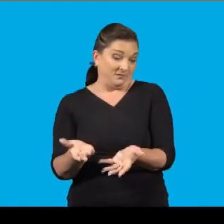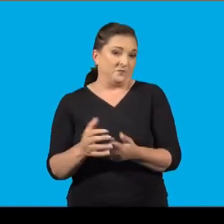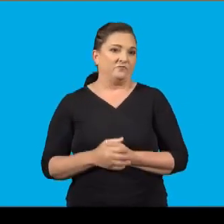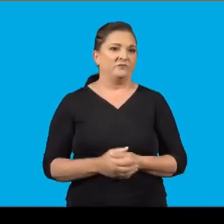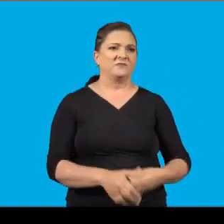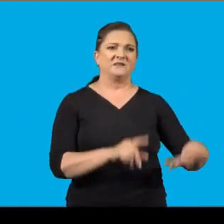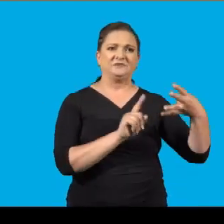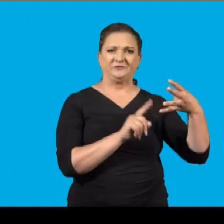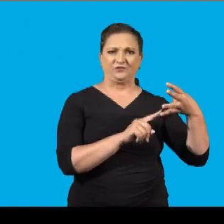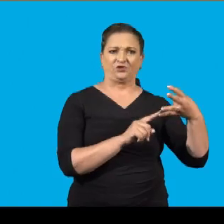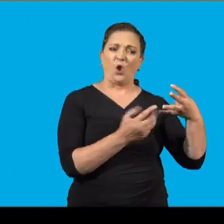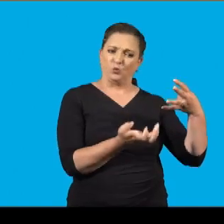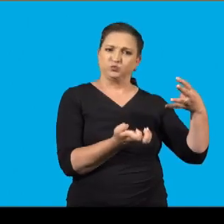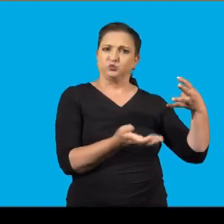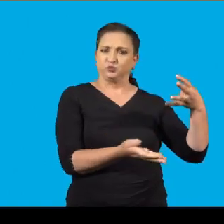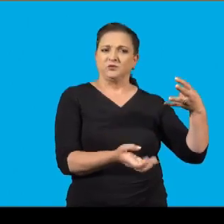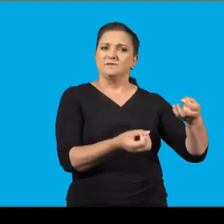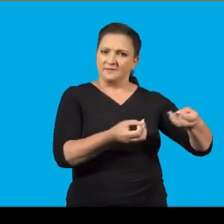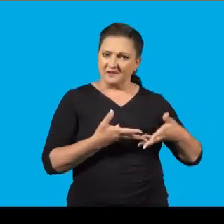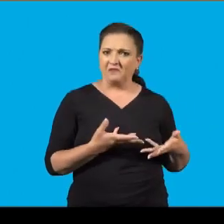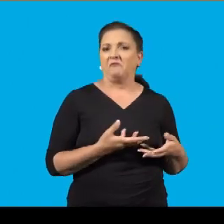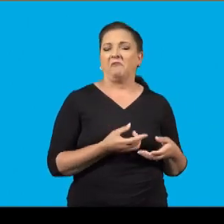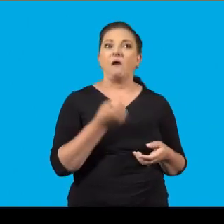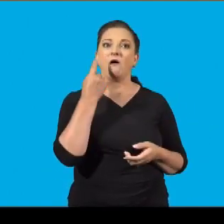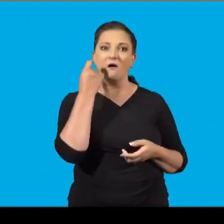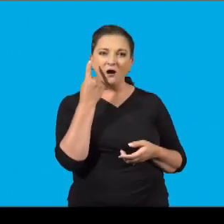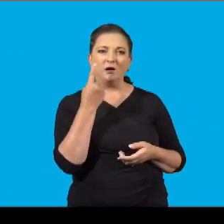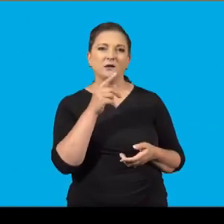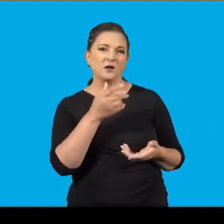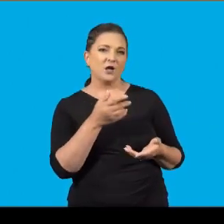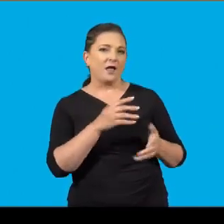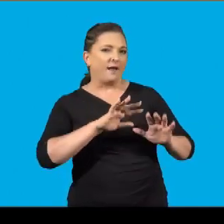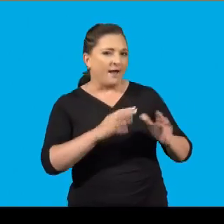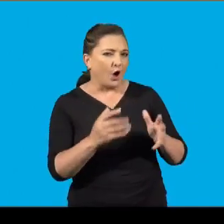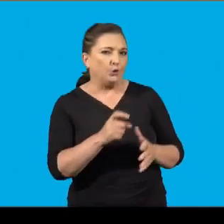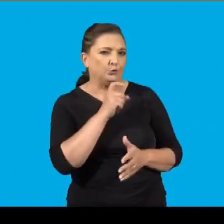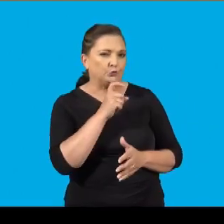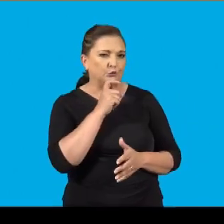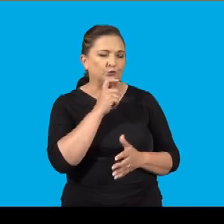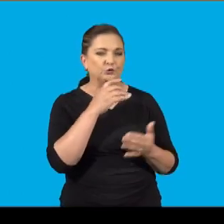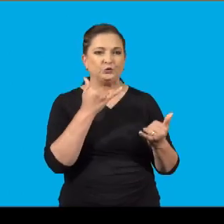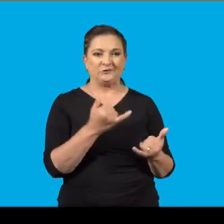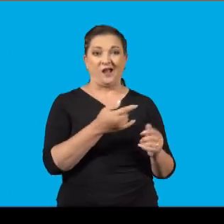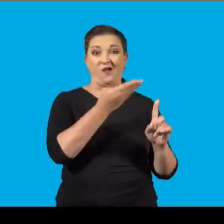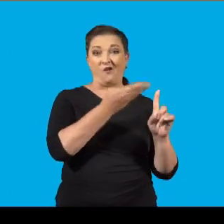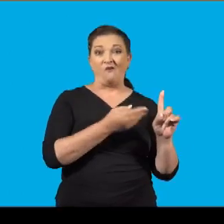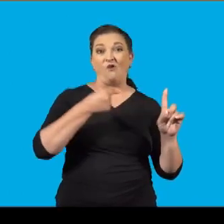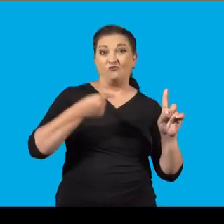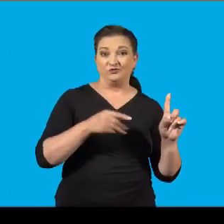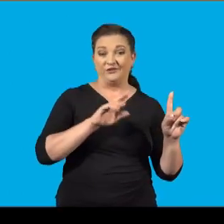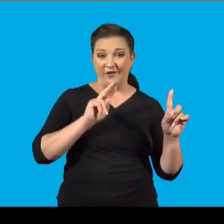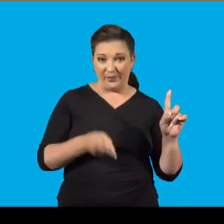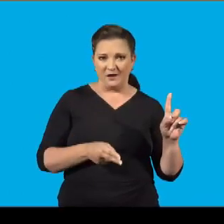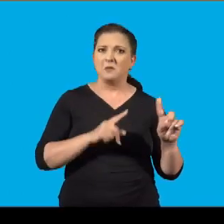possible response is that the source gives us insight into the method the special forces used to kill Griffiths